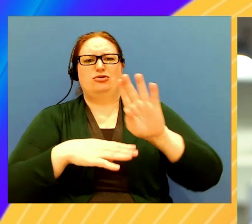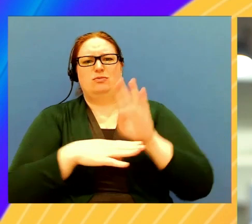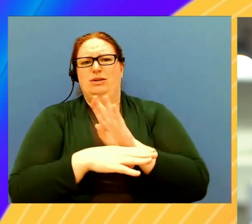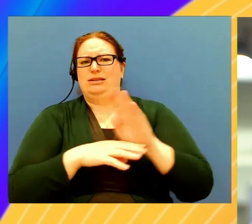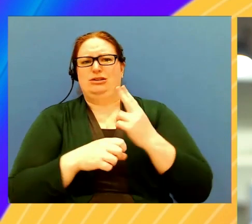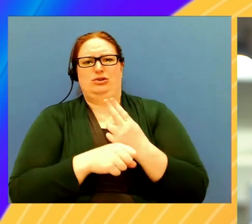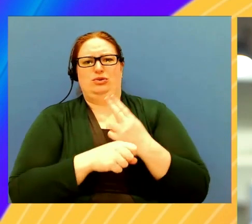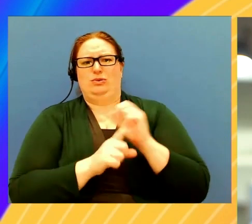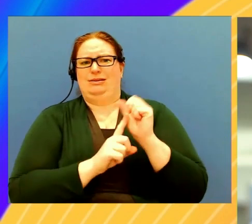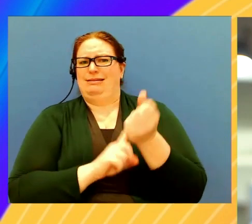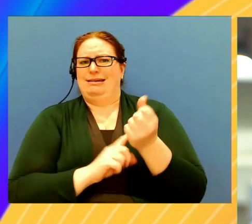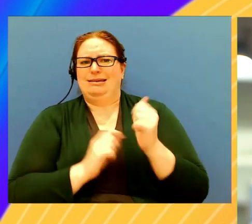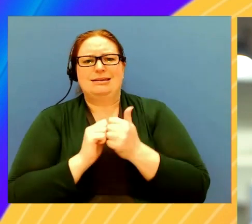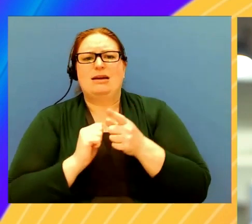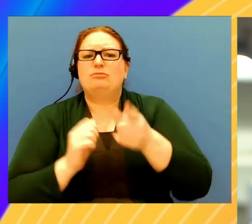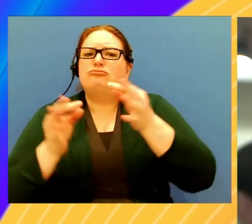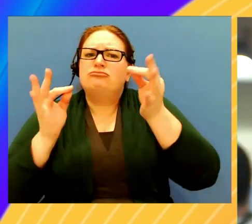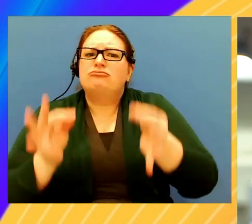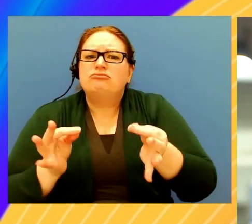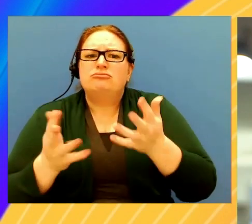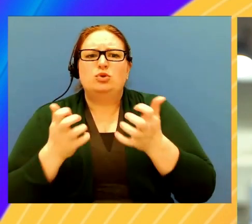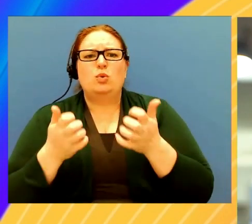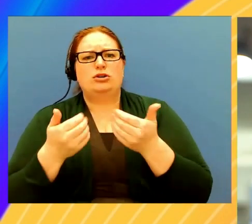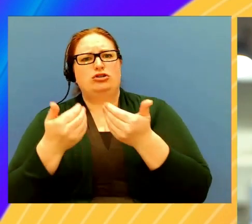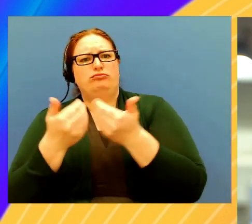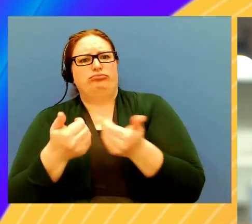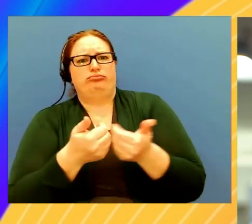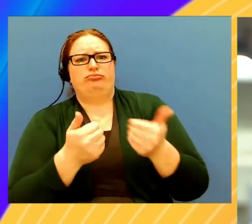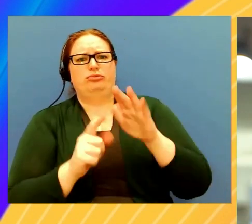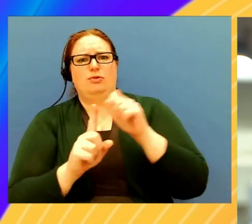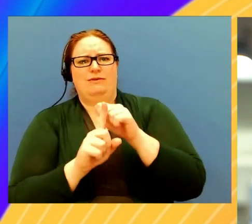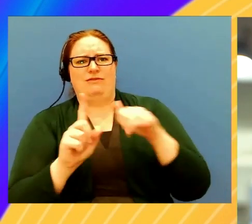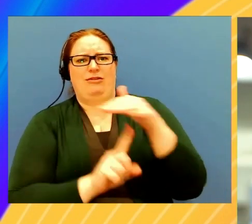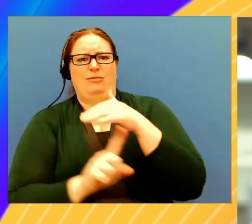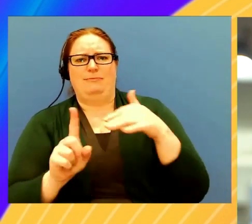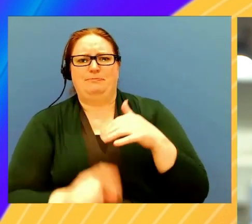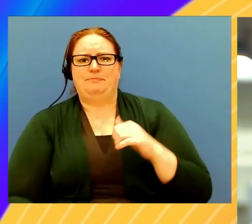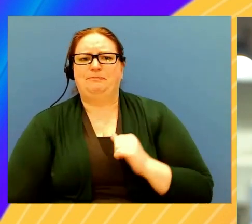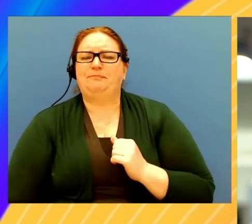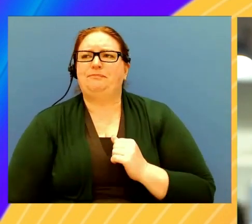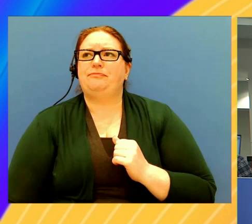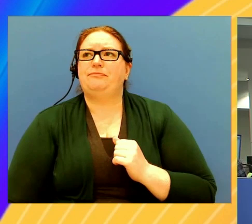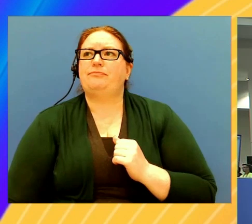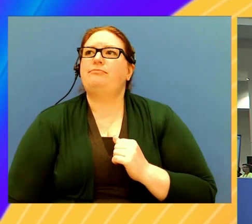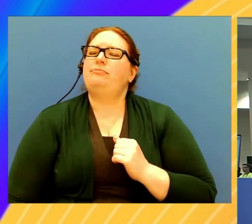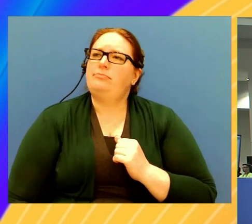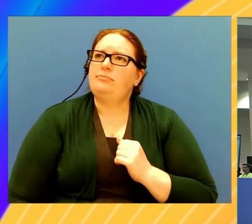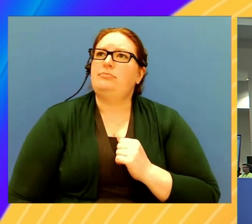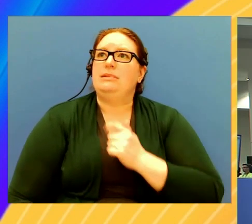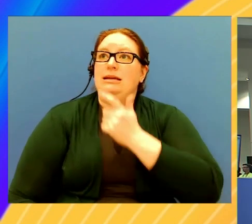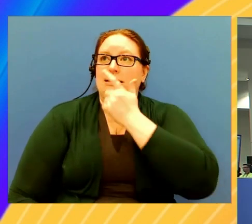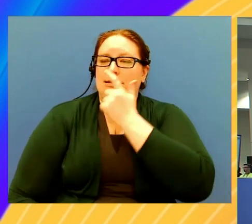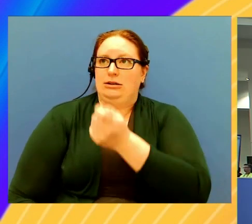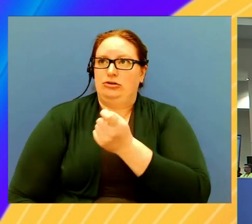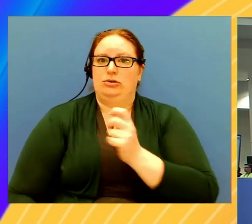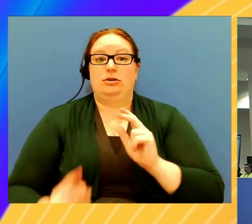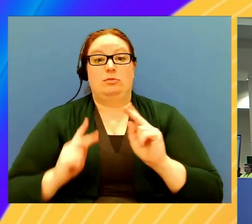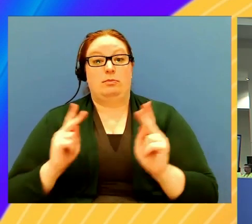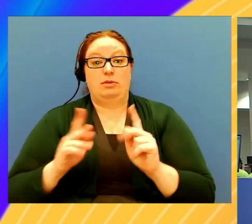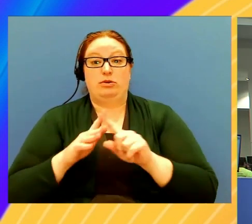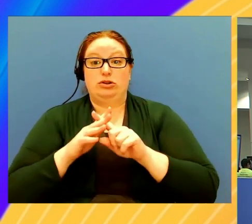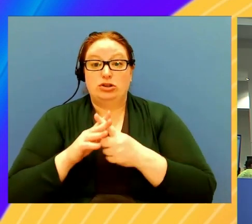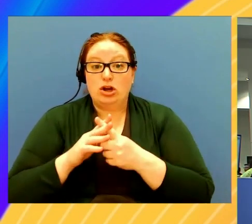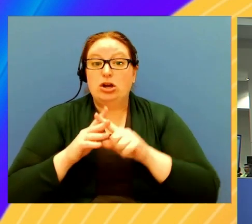you decide to split up your environment. Yeah, it's interesting when people start off and you're starting to